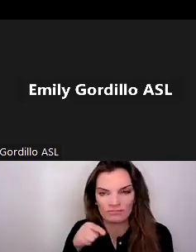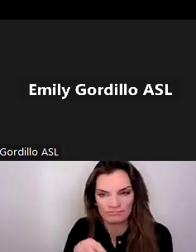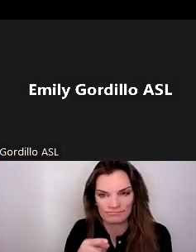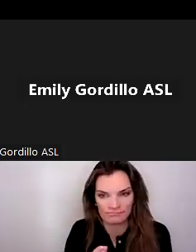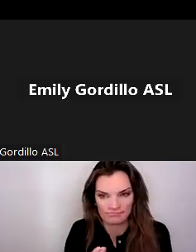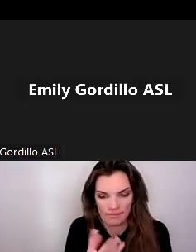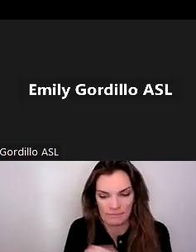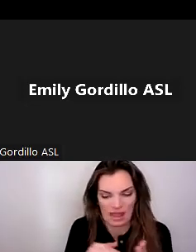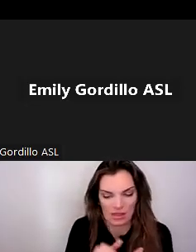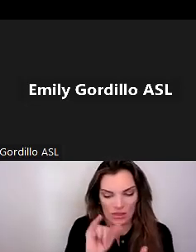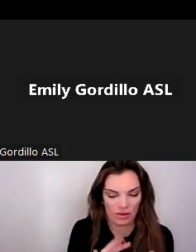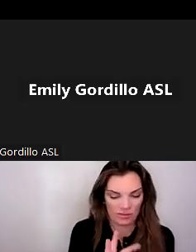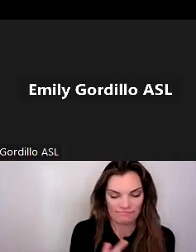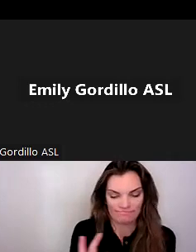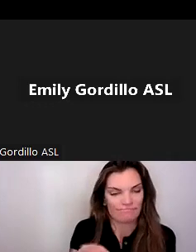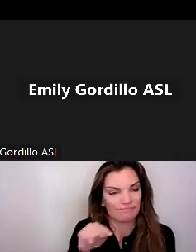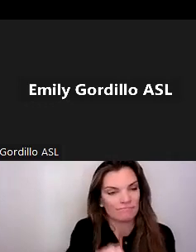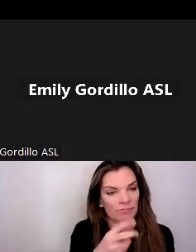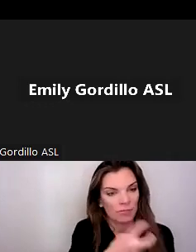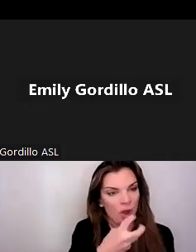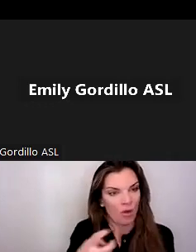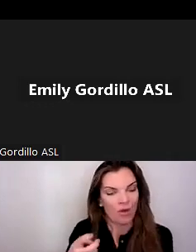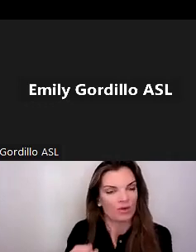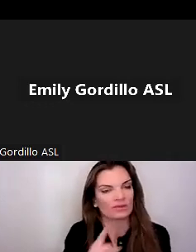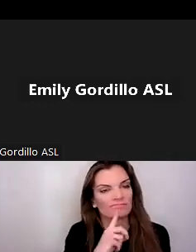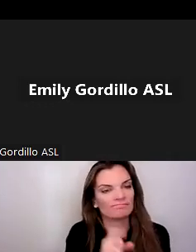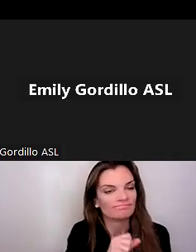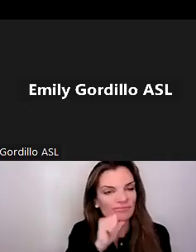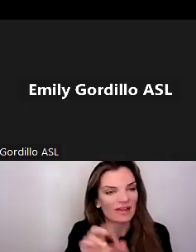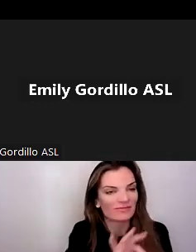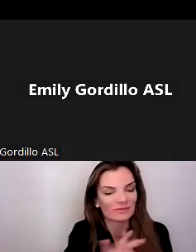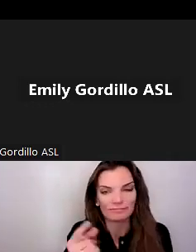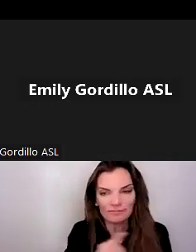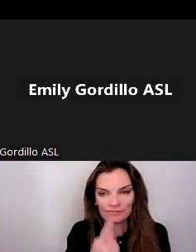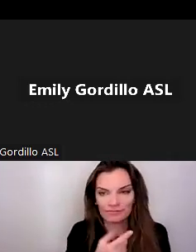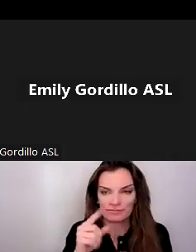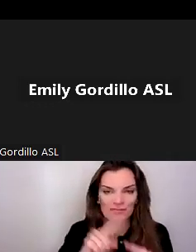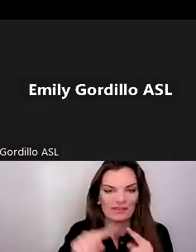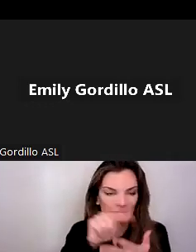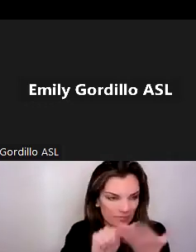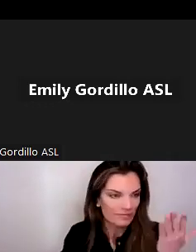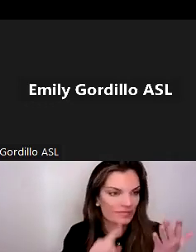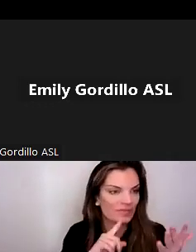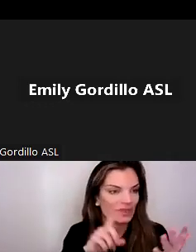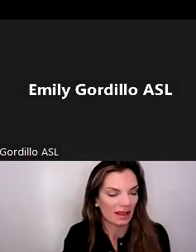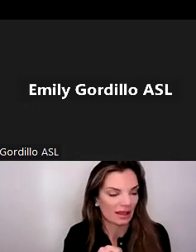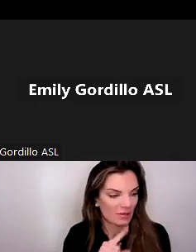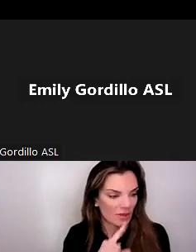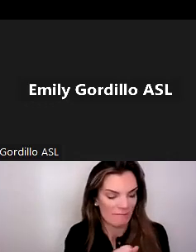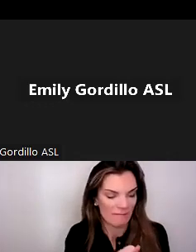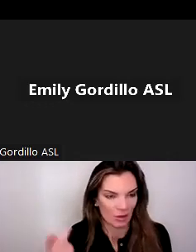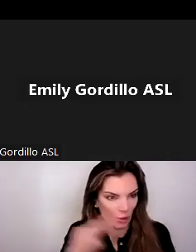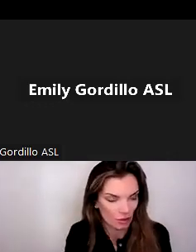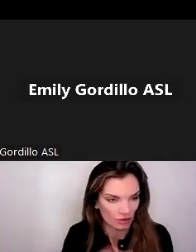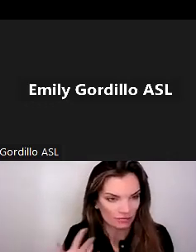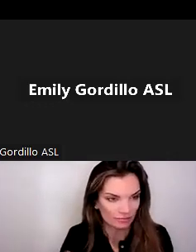ossicular chain, those 3 middle ear bones, be able to function like they should. So there's a lot of different things that can contribute to both of those